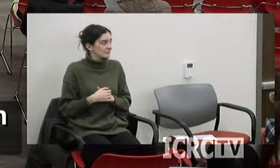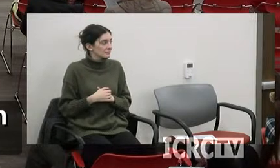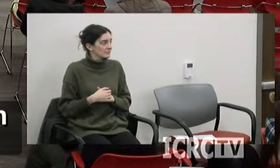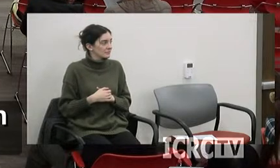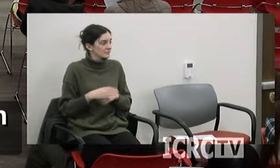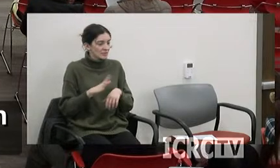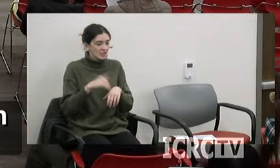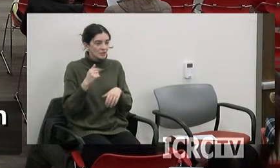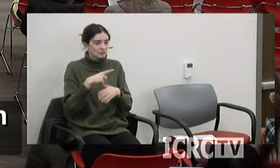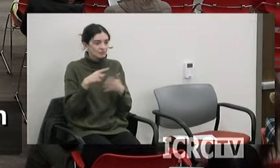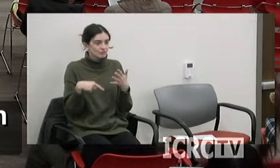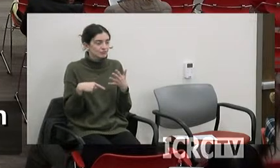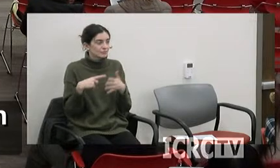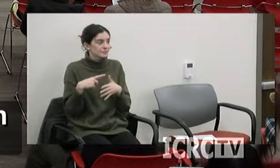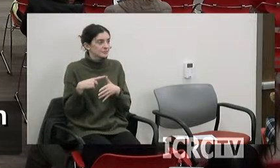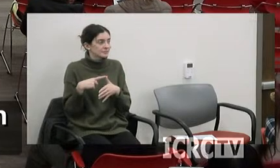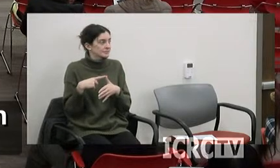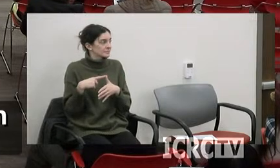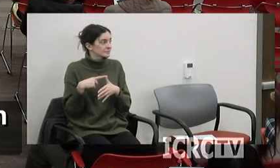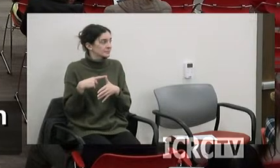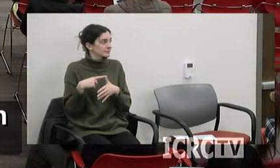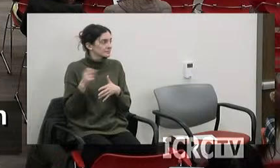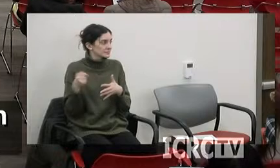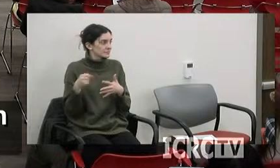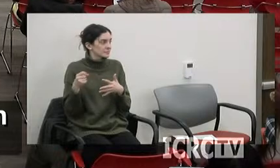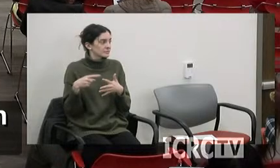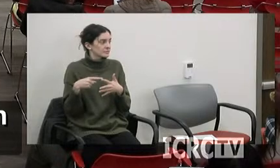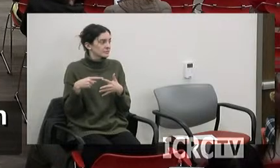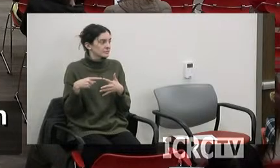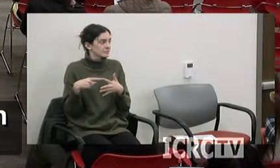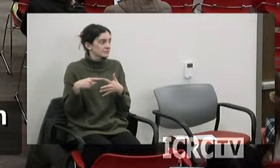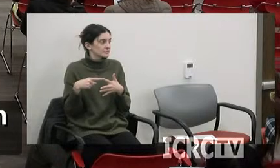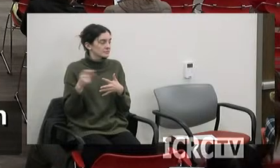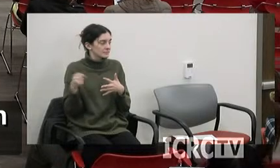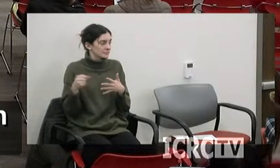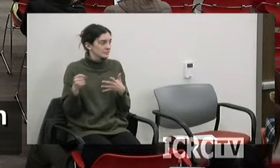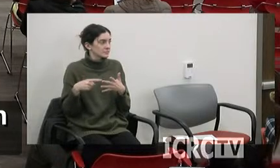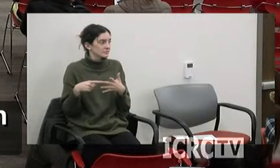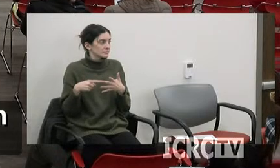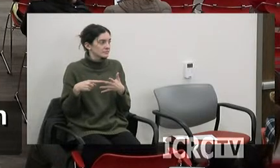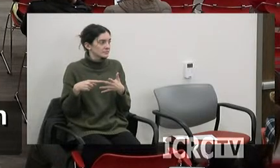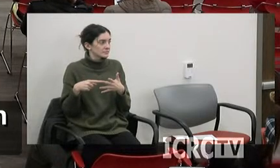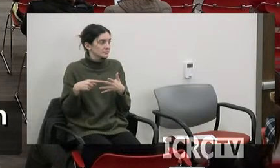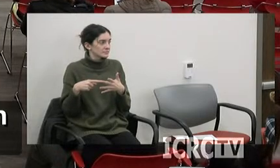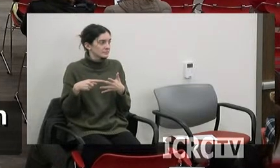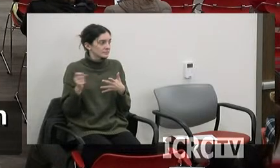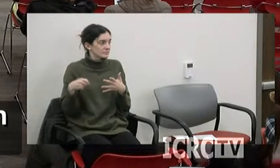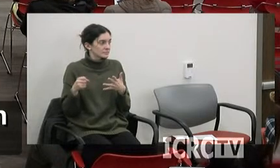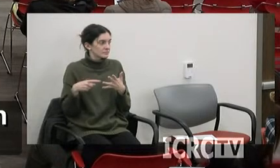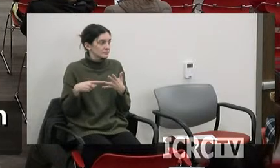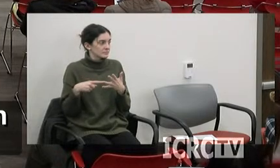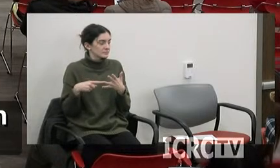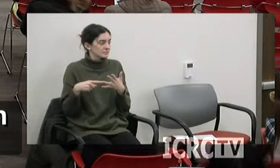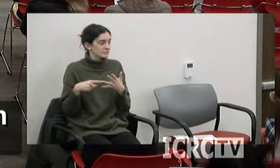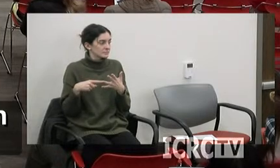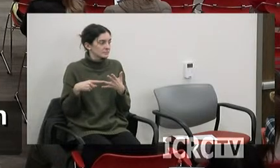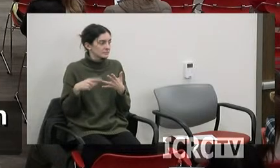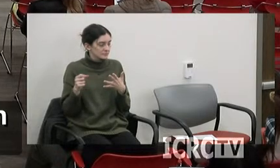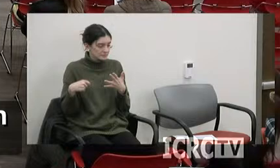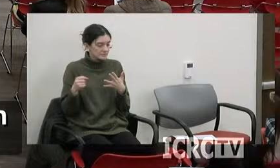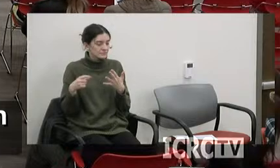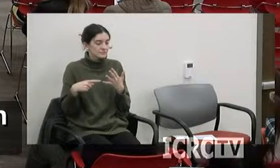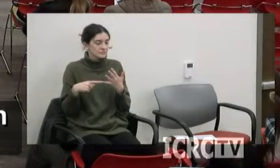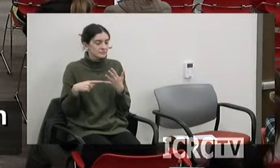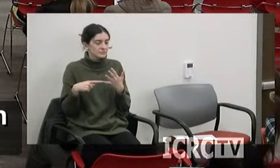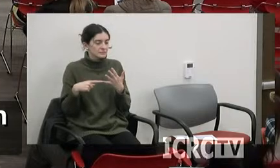Call the roll. Mrs. Mason? Yes. Mr. Combs? Yes. Mrs. Nolan? Yes. Mrs. Chestnut?